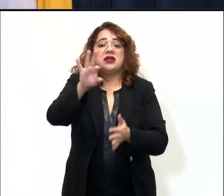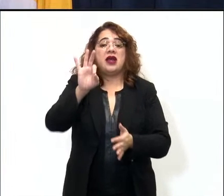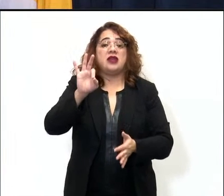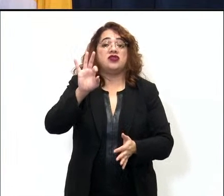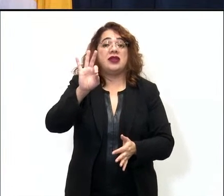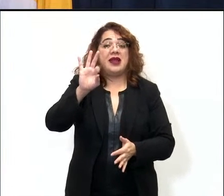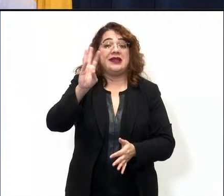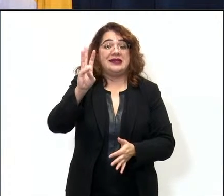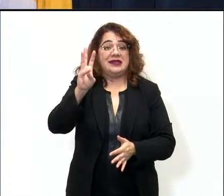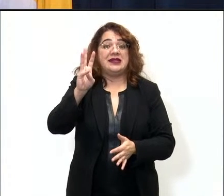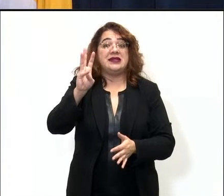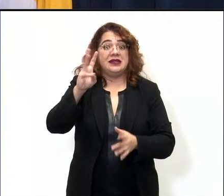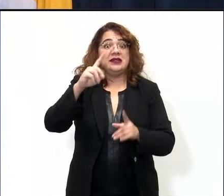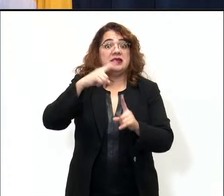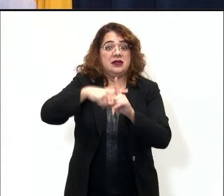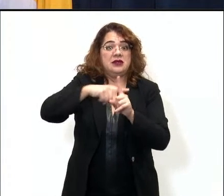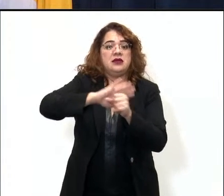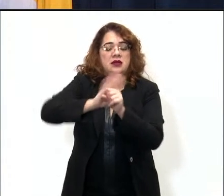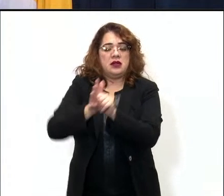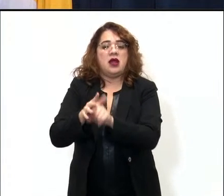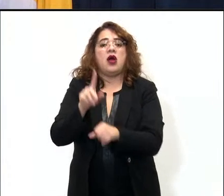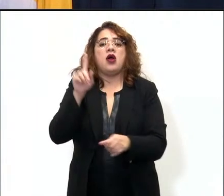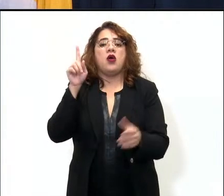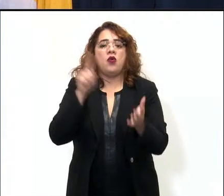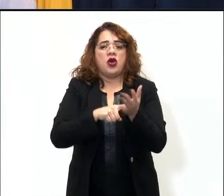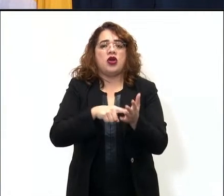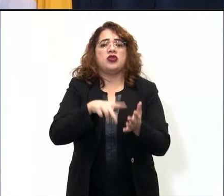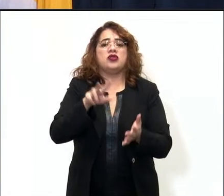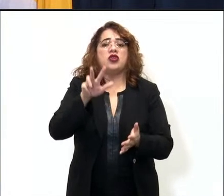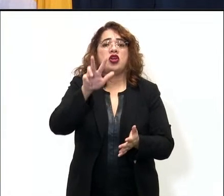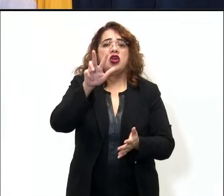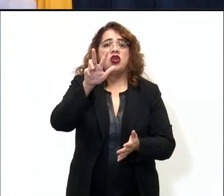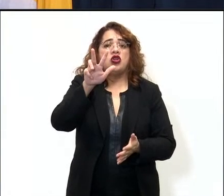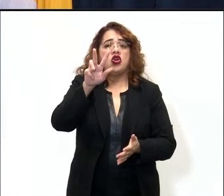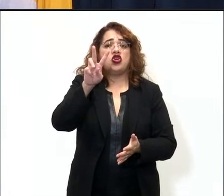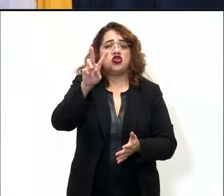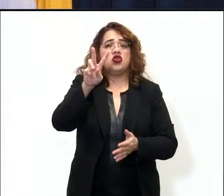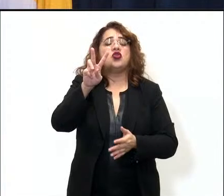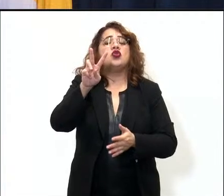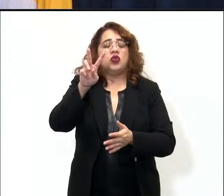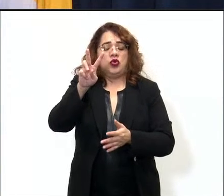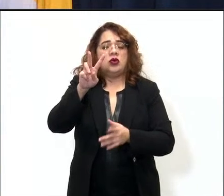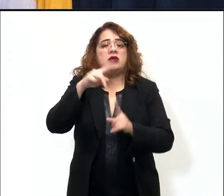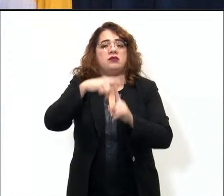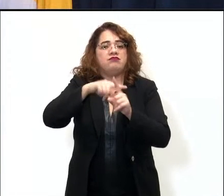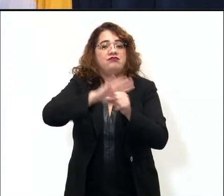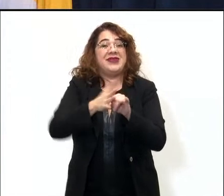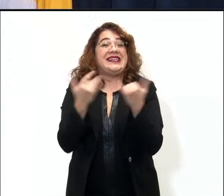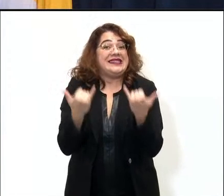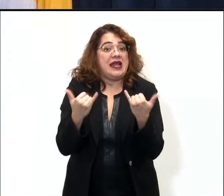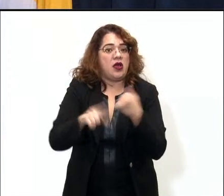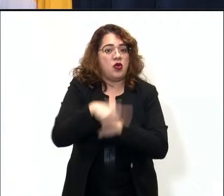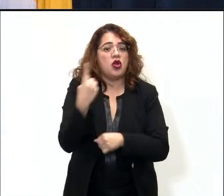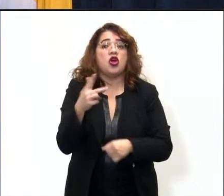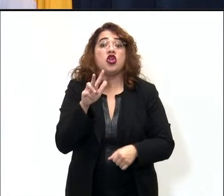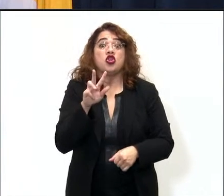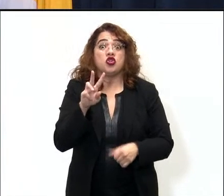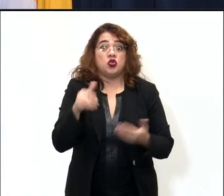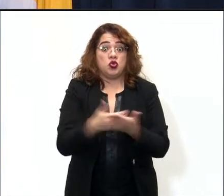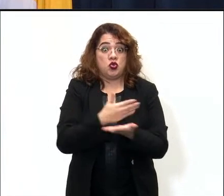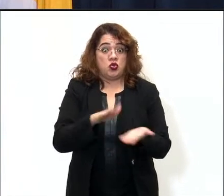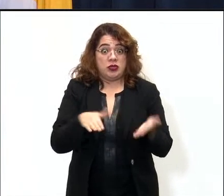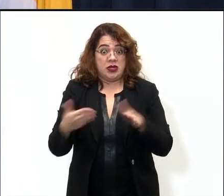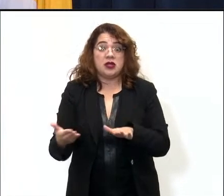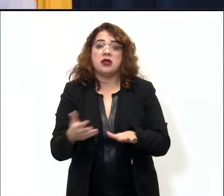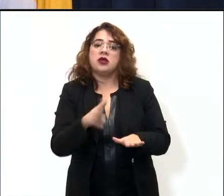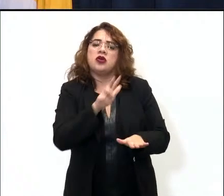36,696 cases. We had 1,032 cases reported today with 20 new deaths. And 244 people